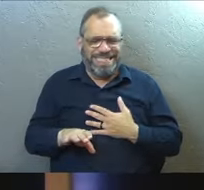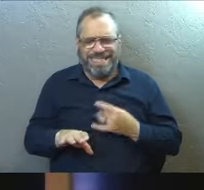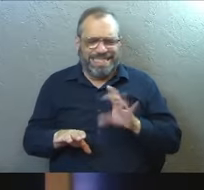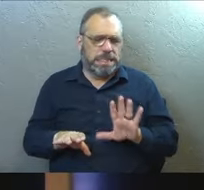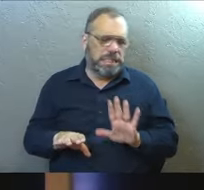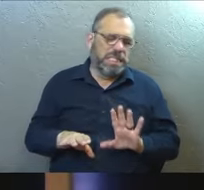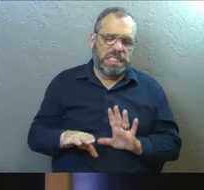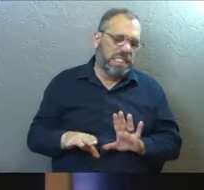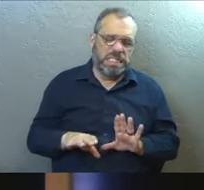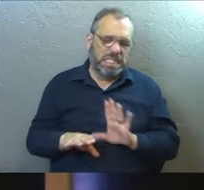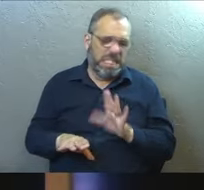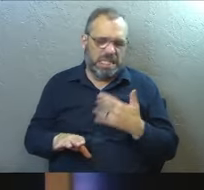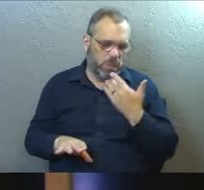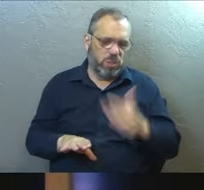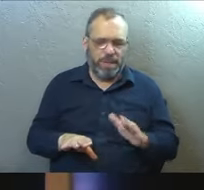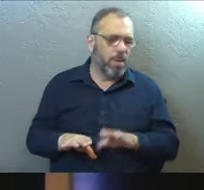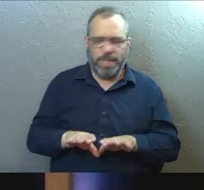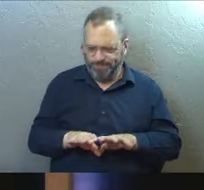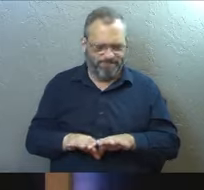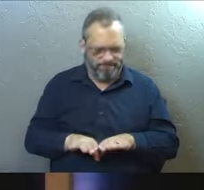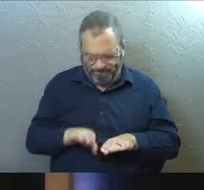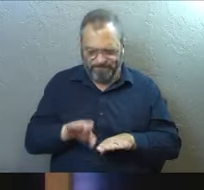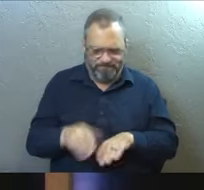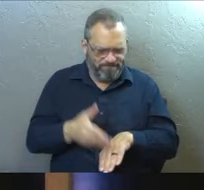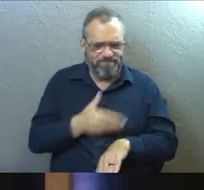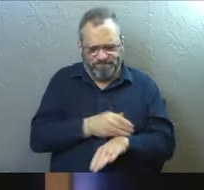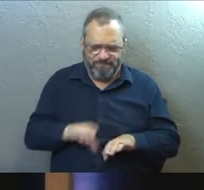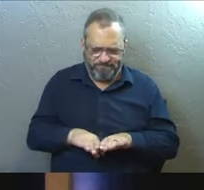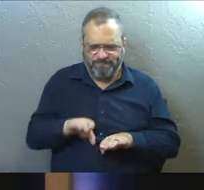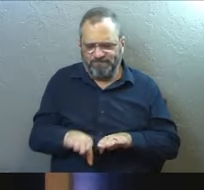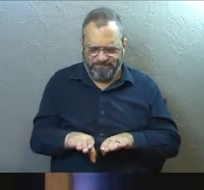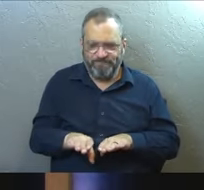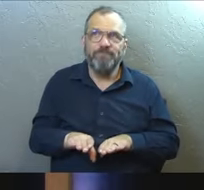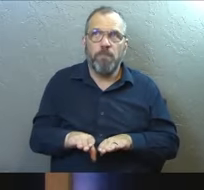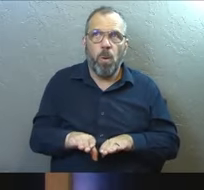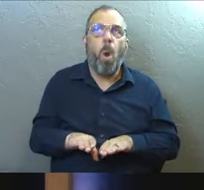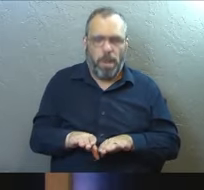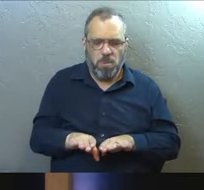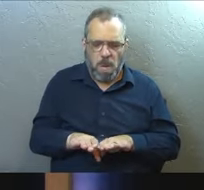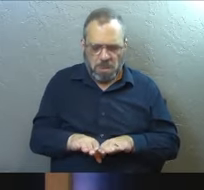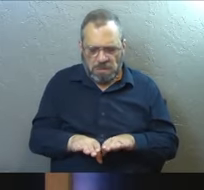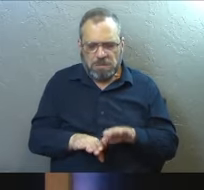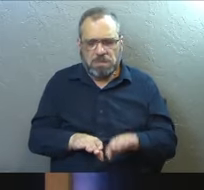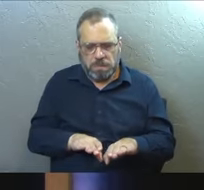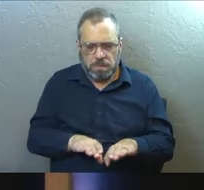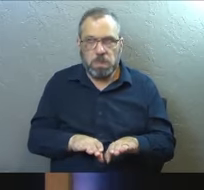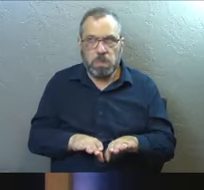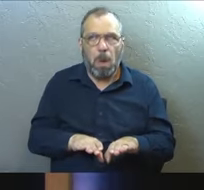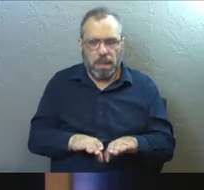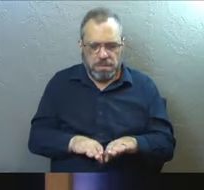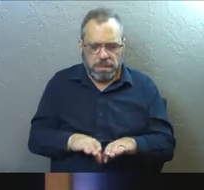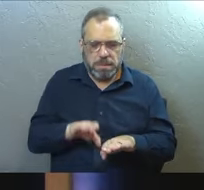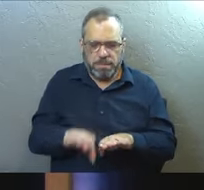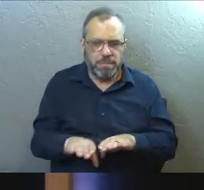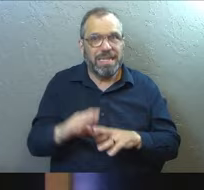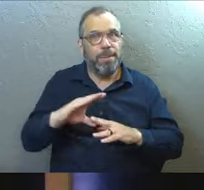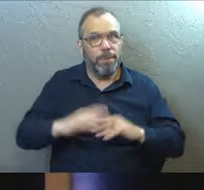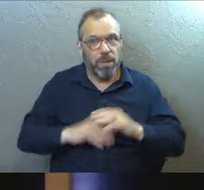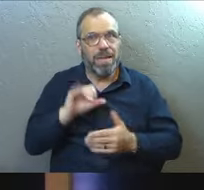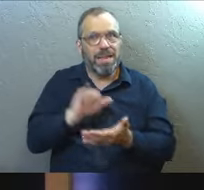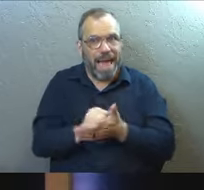don't do, or I don't feel like I'm good at, but I'm gonna get better at them, because it's how God receives love and it's how relationship is